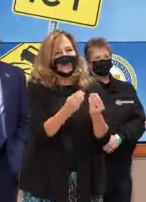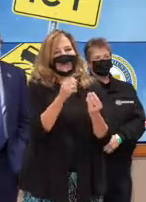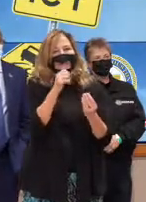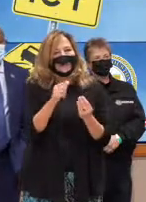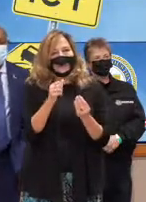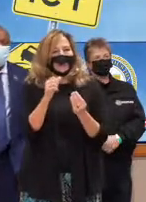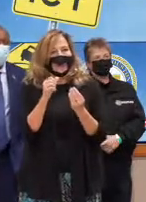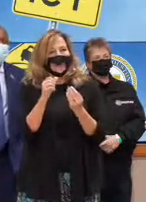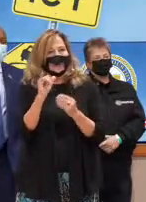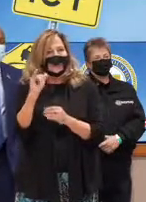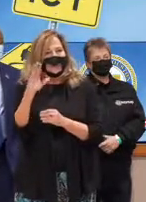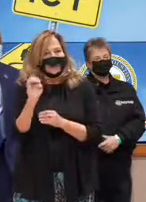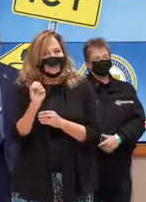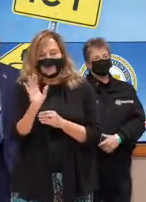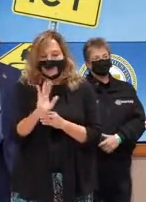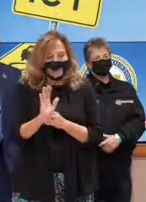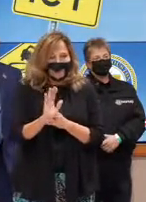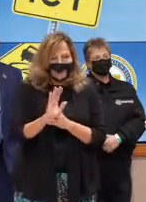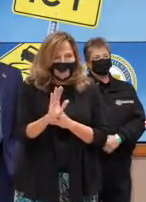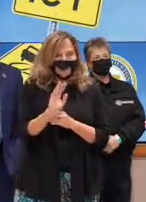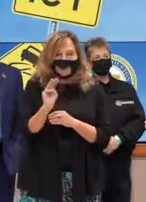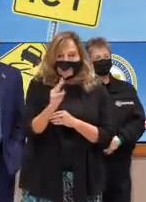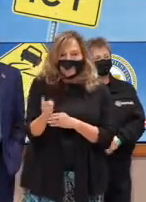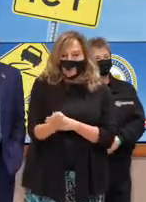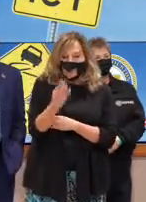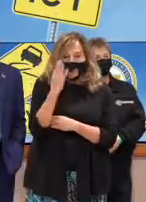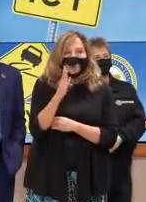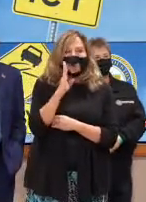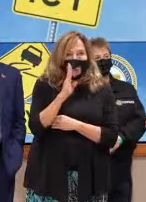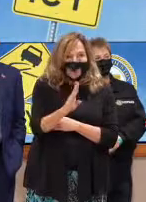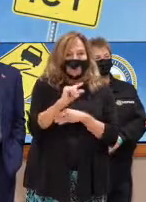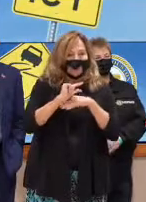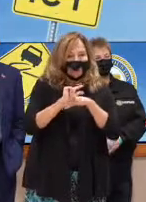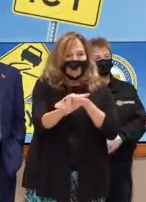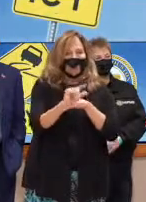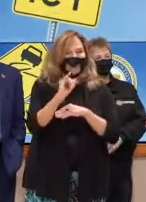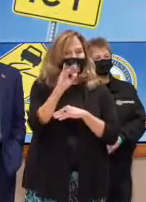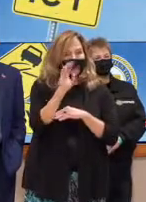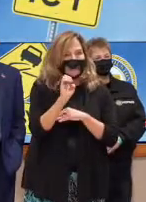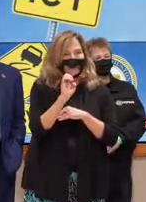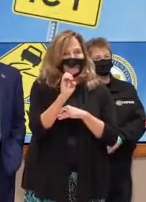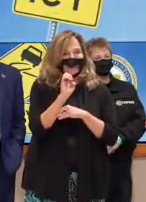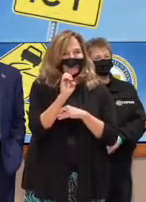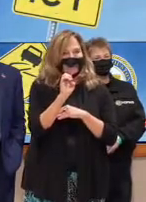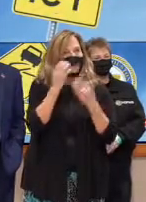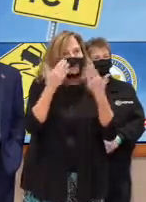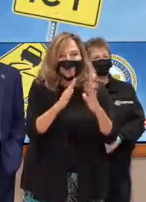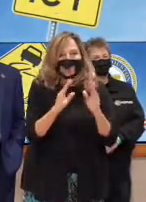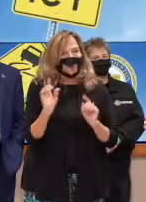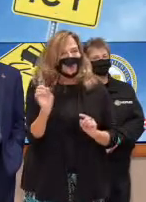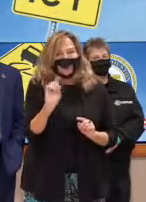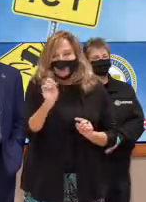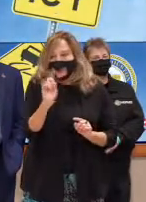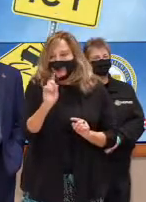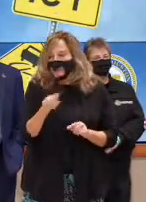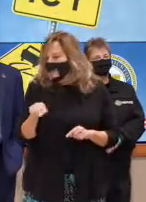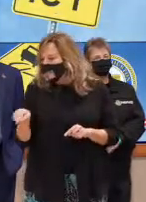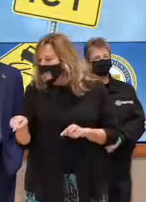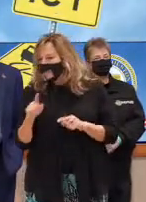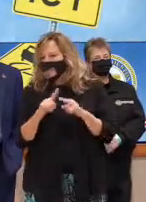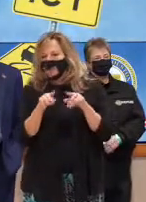of places are going to have ice on Monday morning. And so do not be fooled by the look of pavement, that it may look